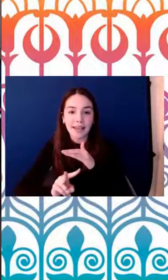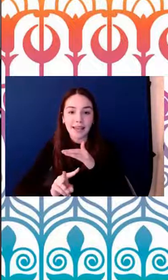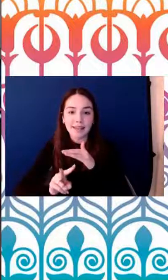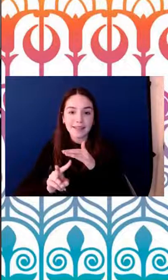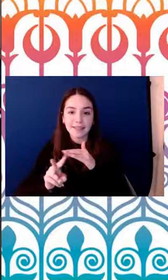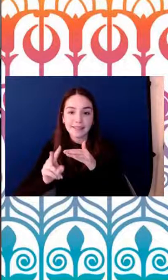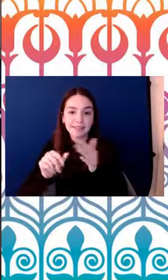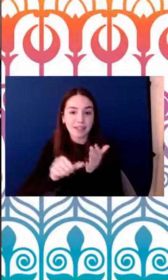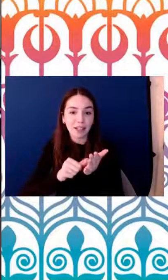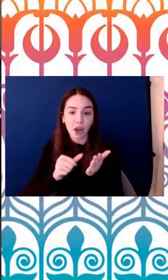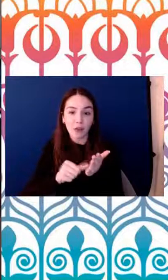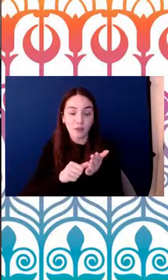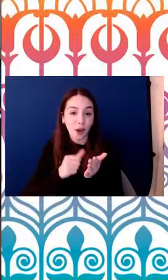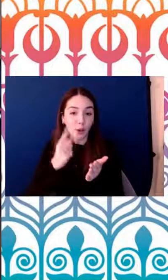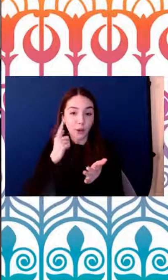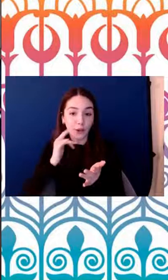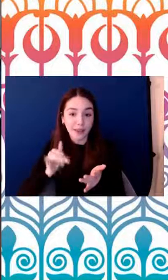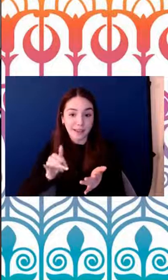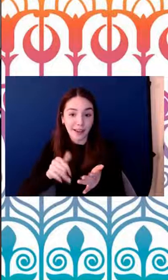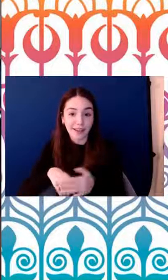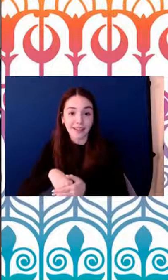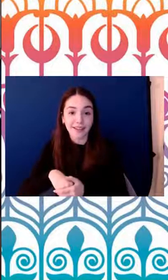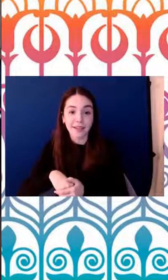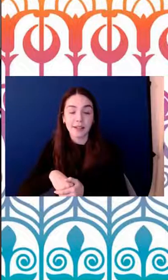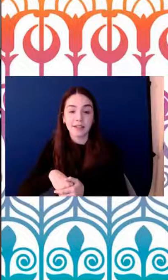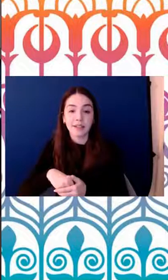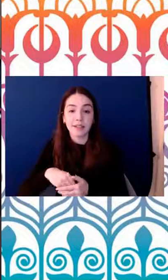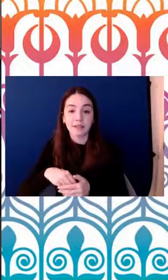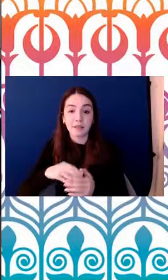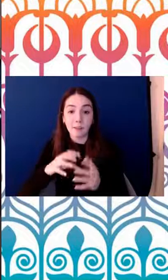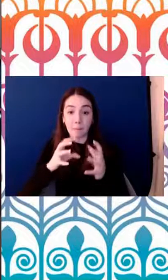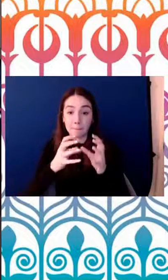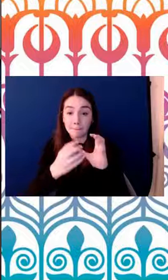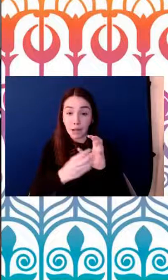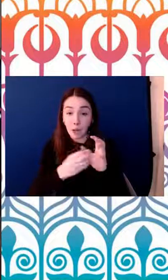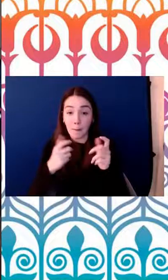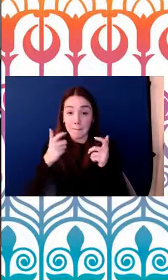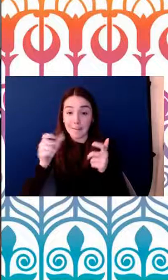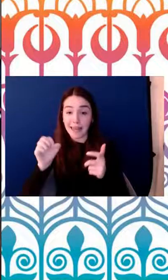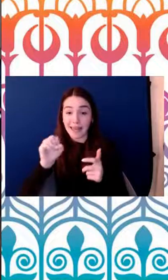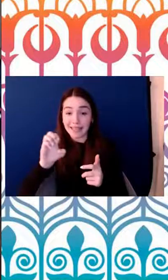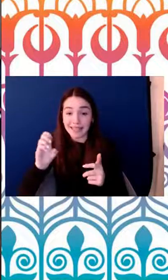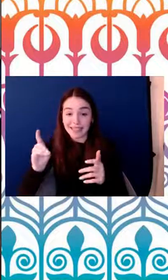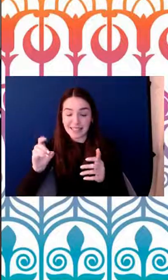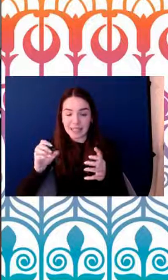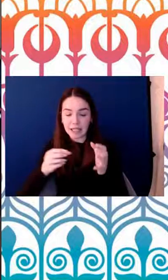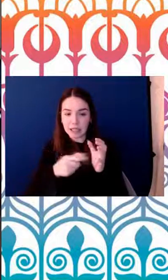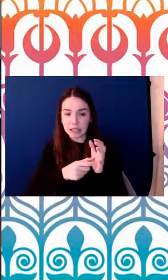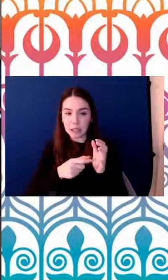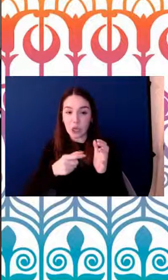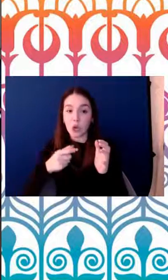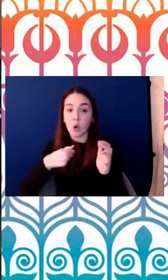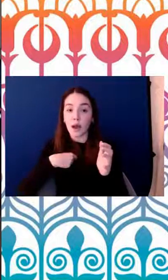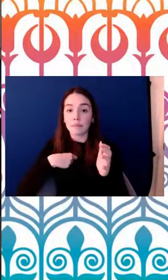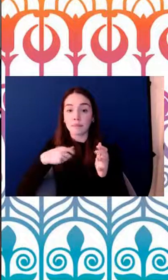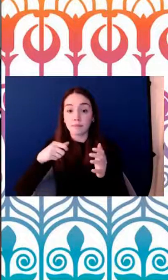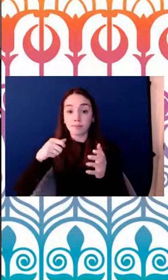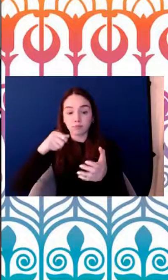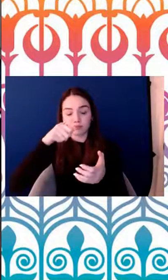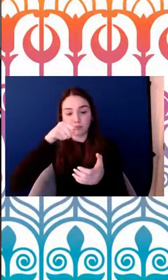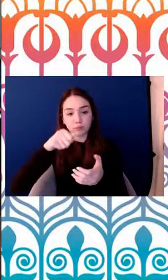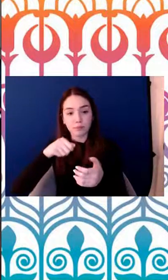one. There's a big seed in the middle, so I'm going to take my knife and go down until,